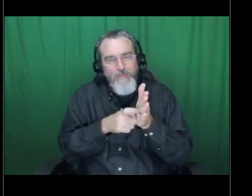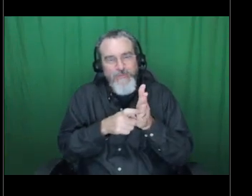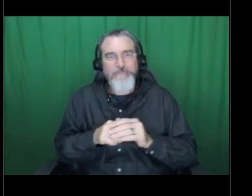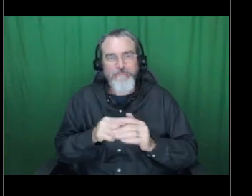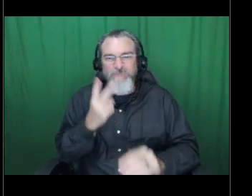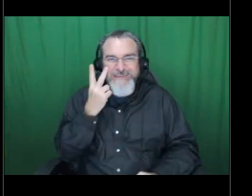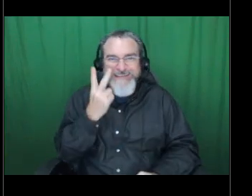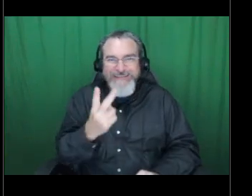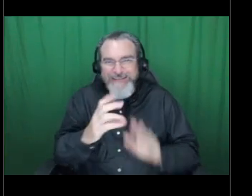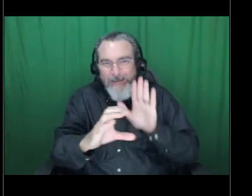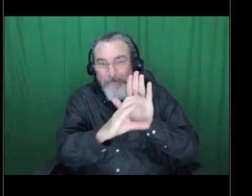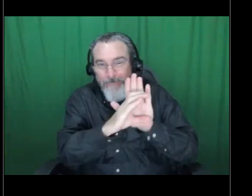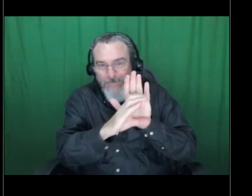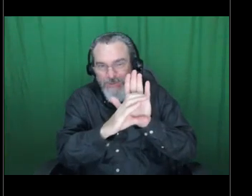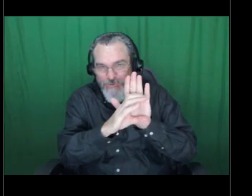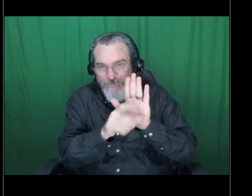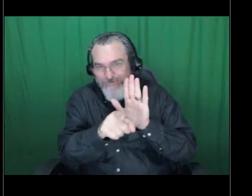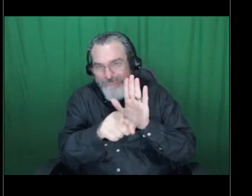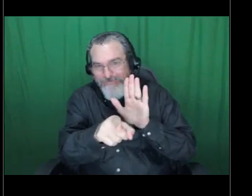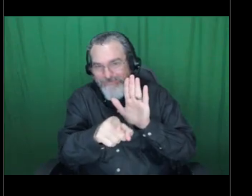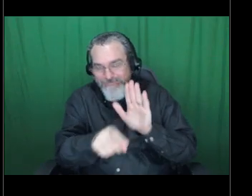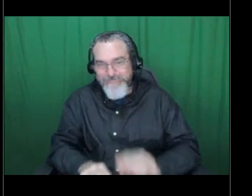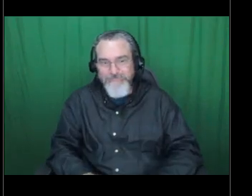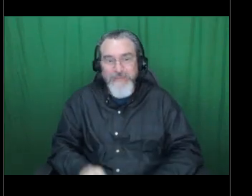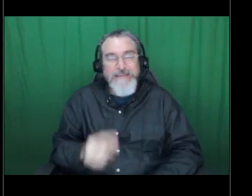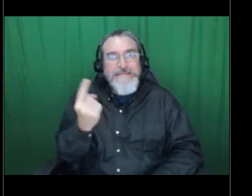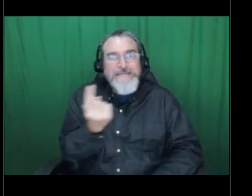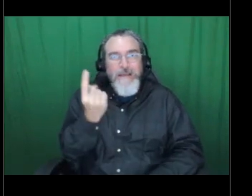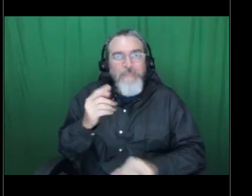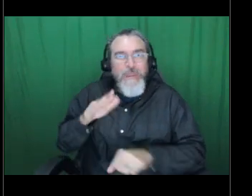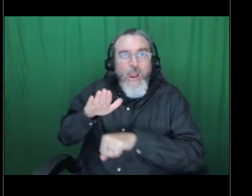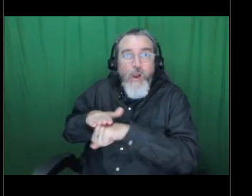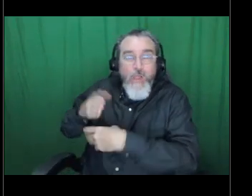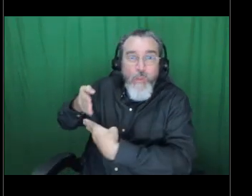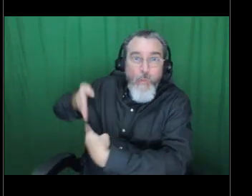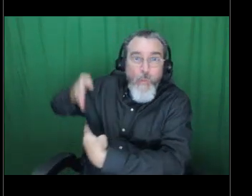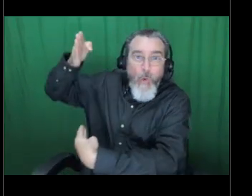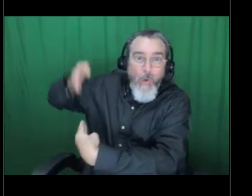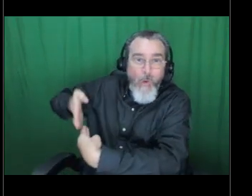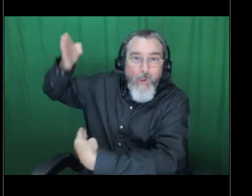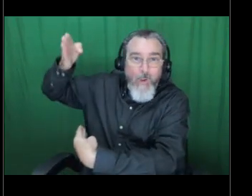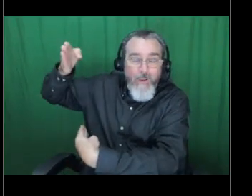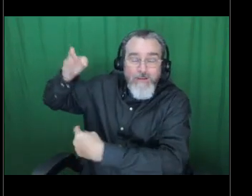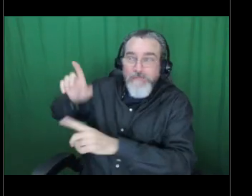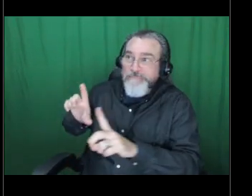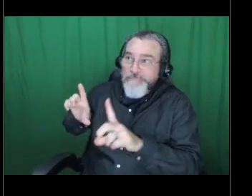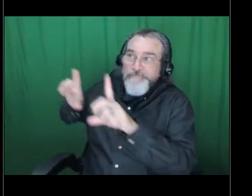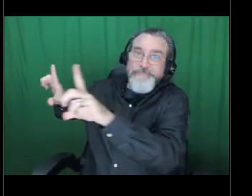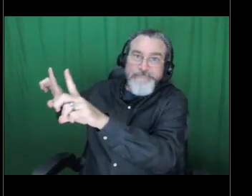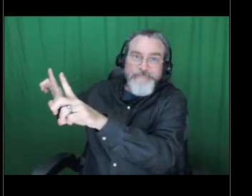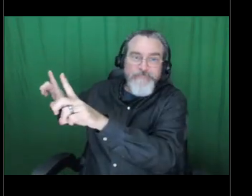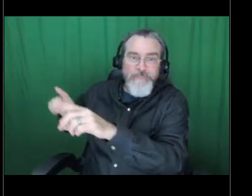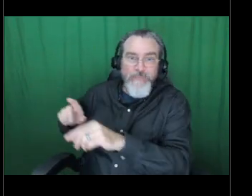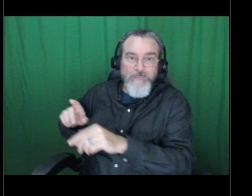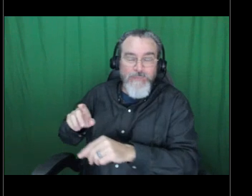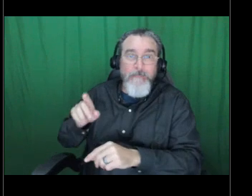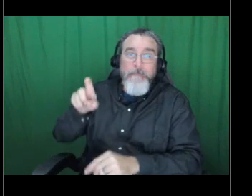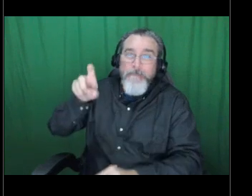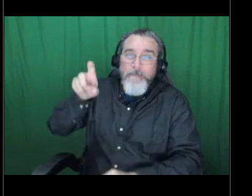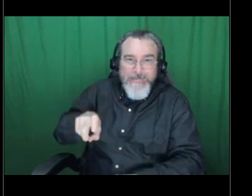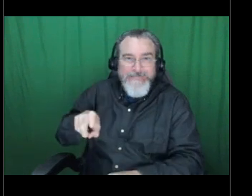of protruding or wall-hung objects that must not protrude more than 4 inches when